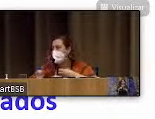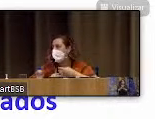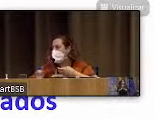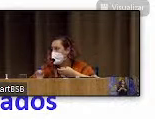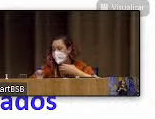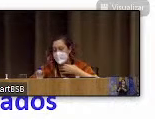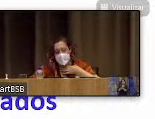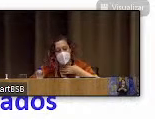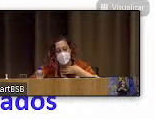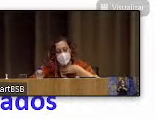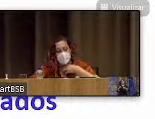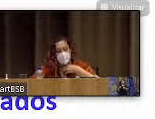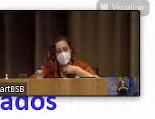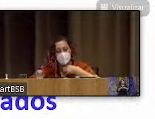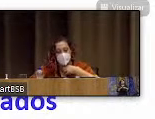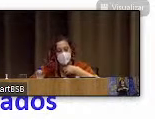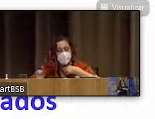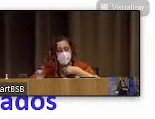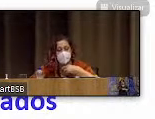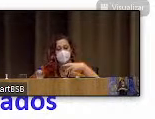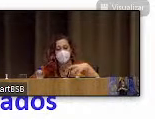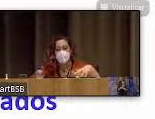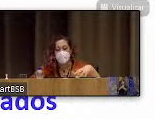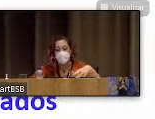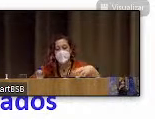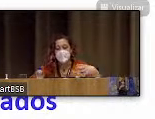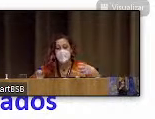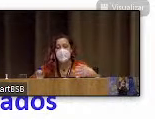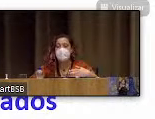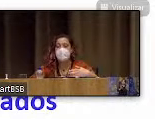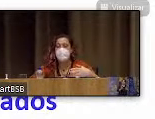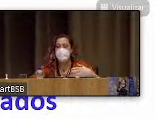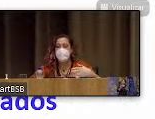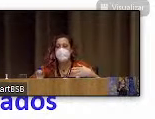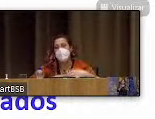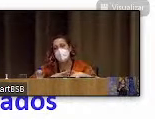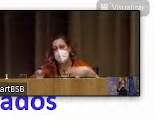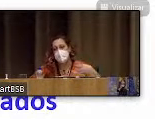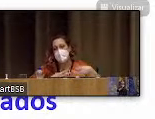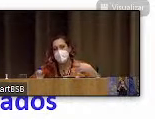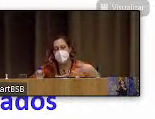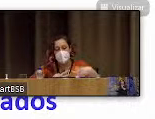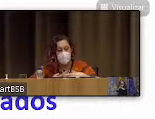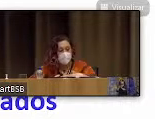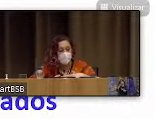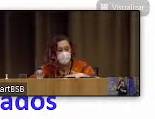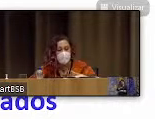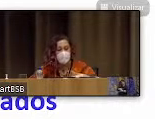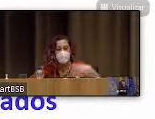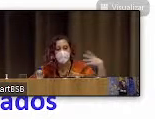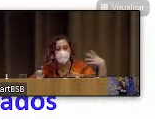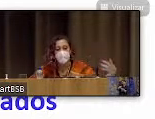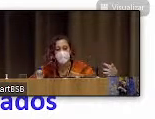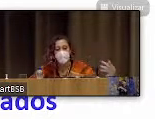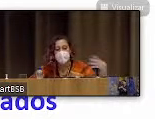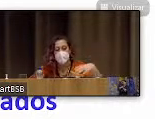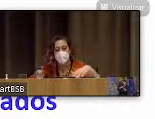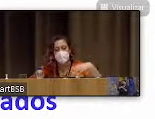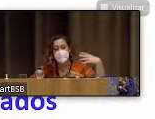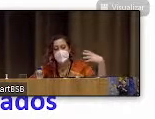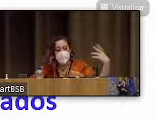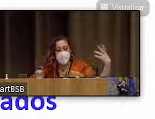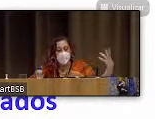show data in the pediatric side, but also the pediatric area needs to